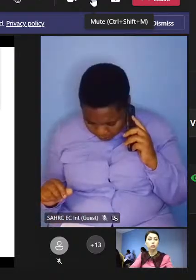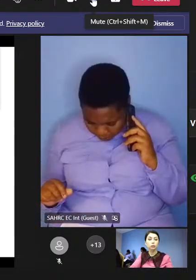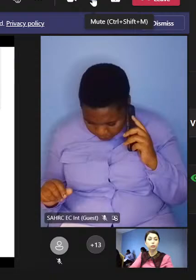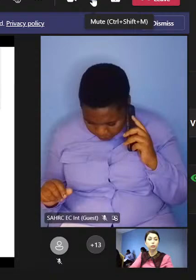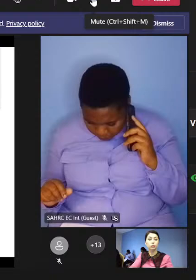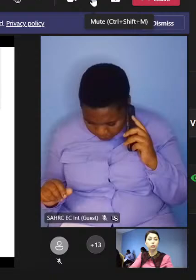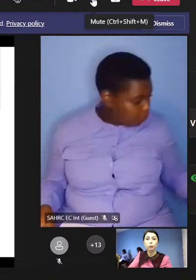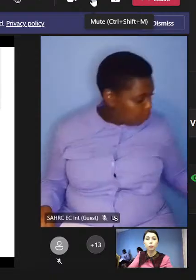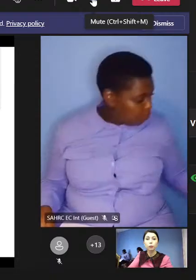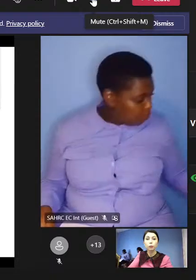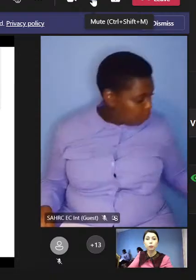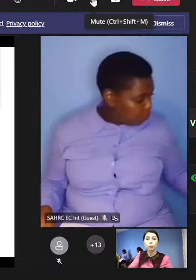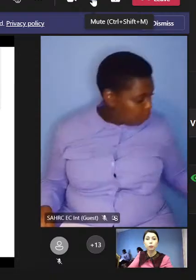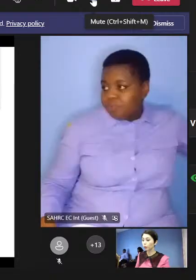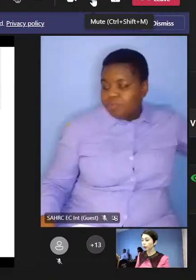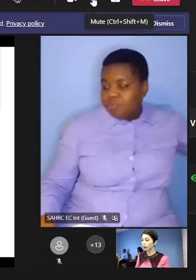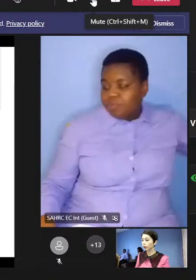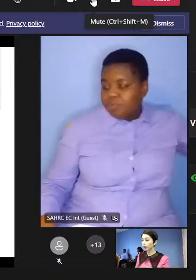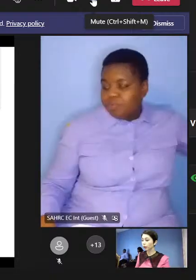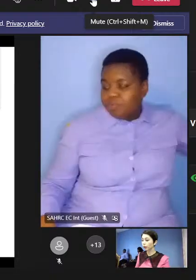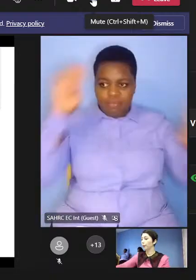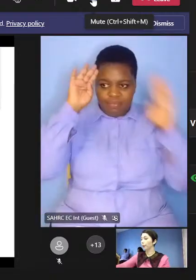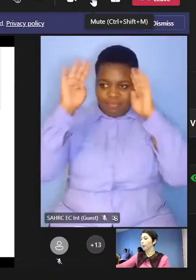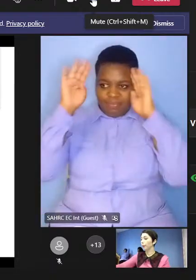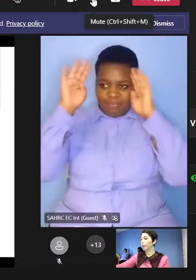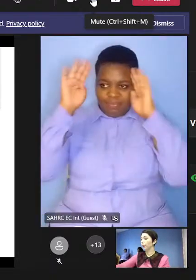So good morning again, everyone.